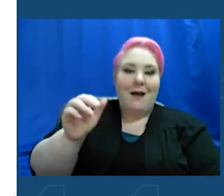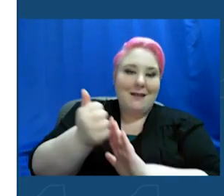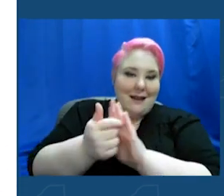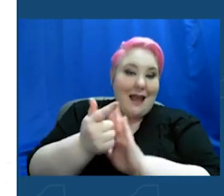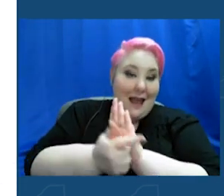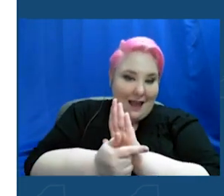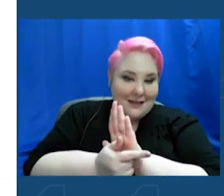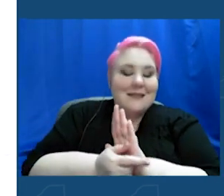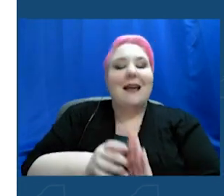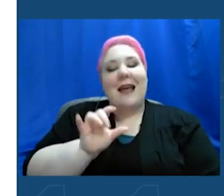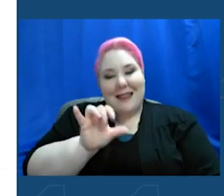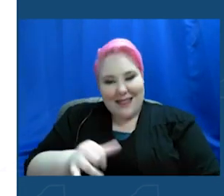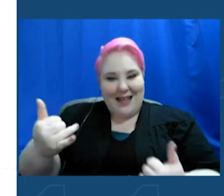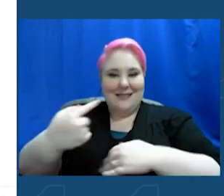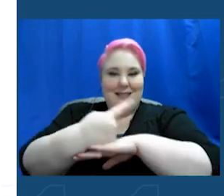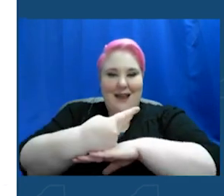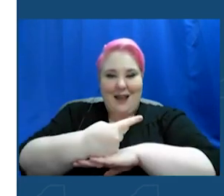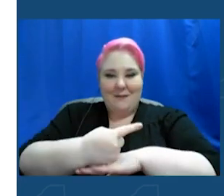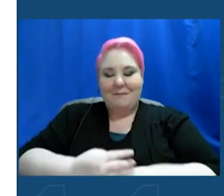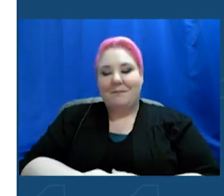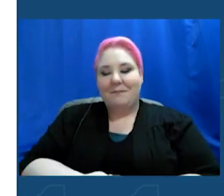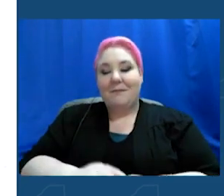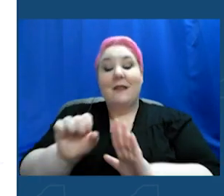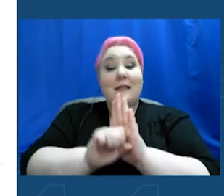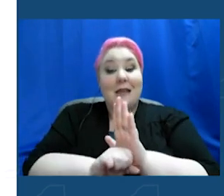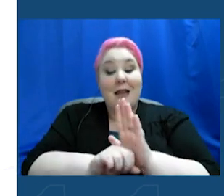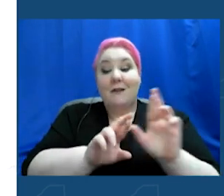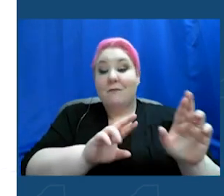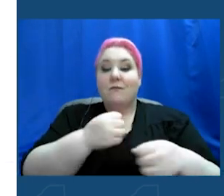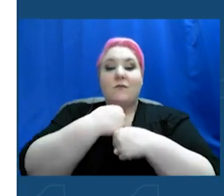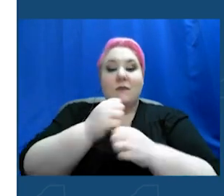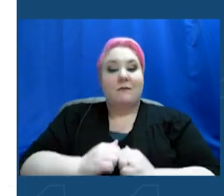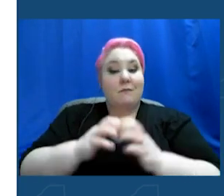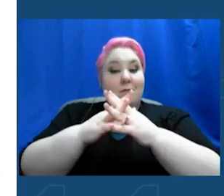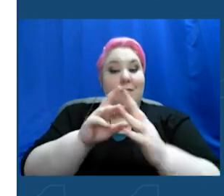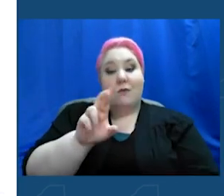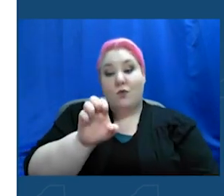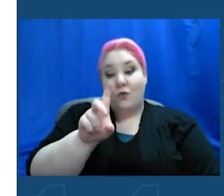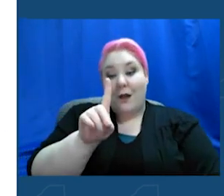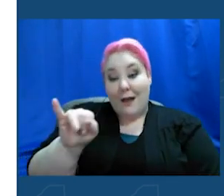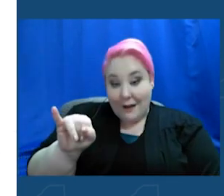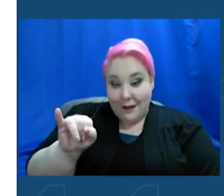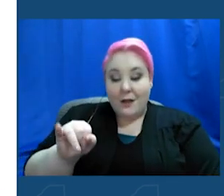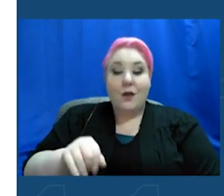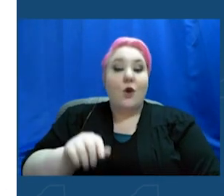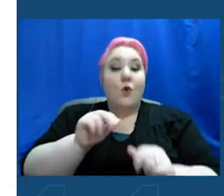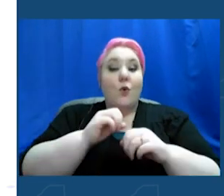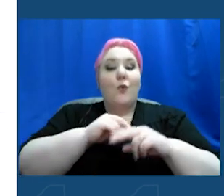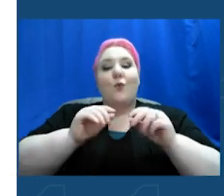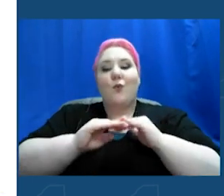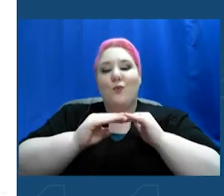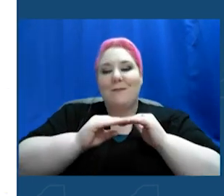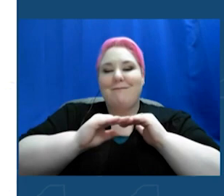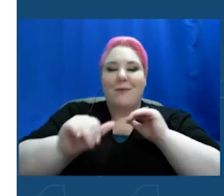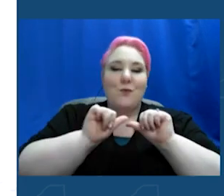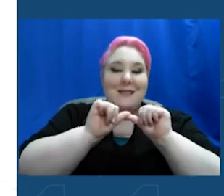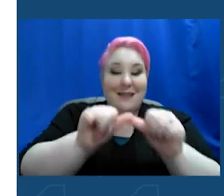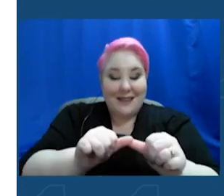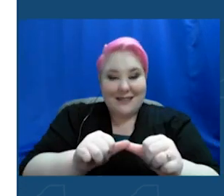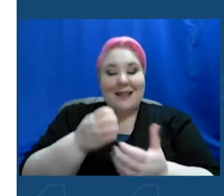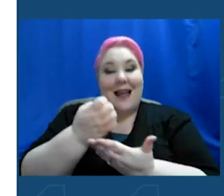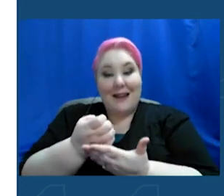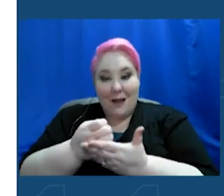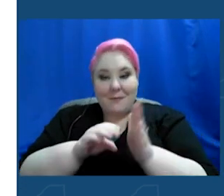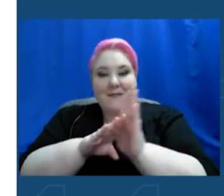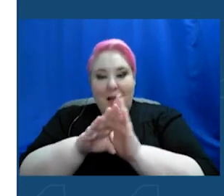today. The state created the READY initiative, Resiliency and Economic Development Initiative. Those are